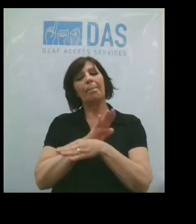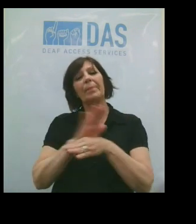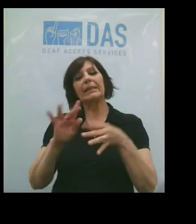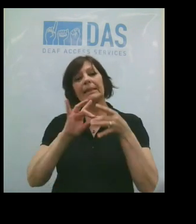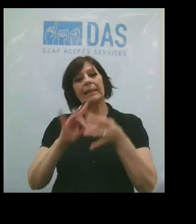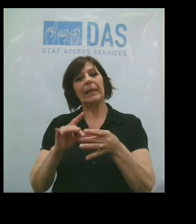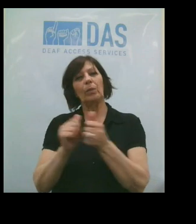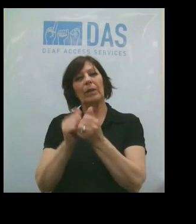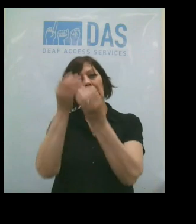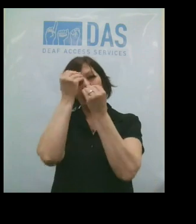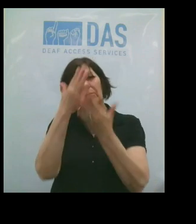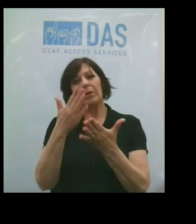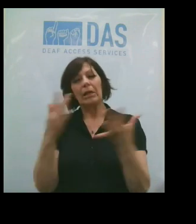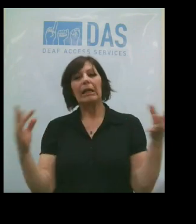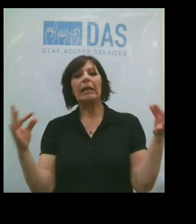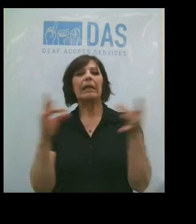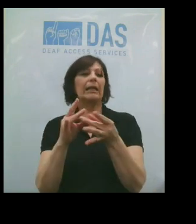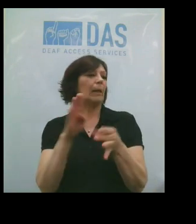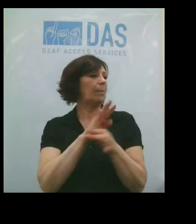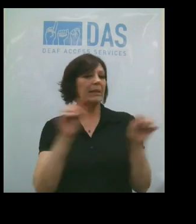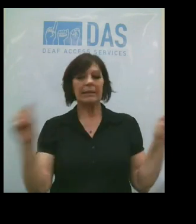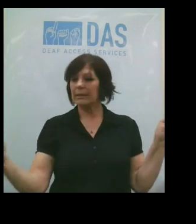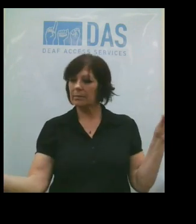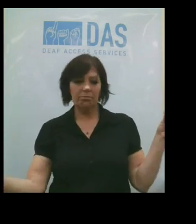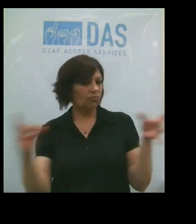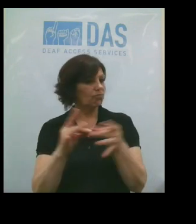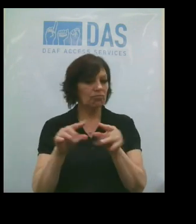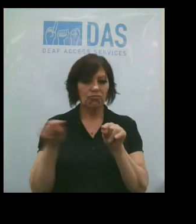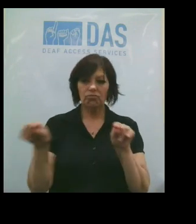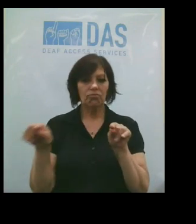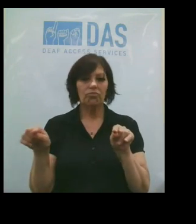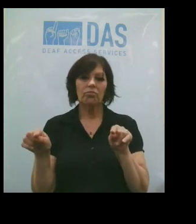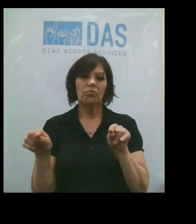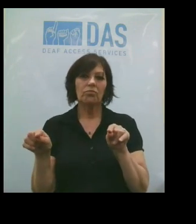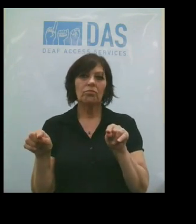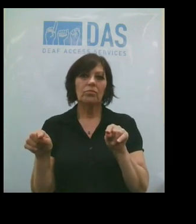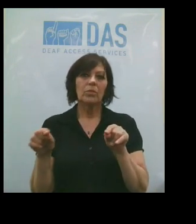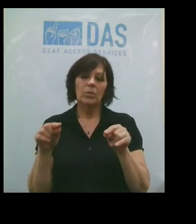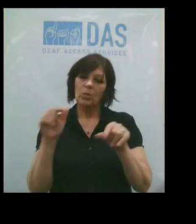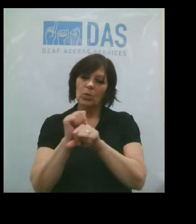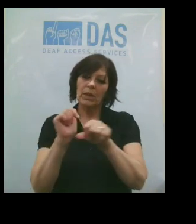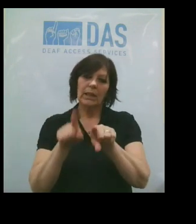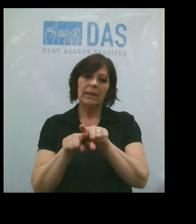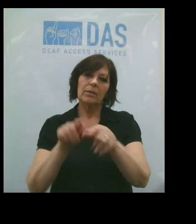with information connecting businesses that you can get to at